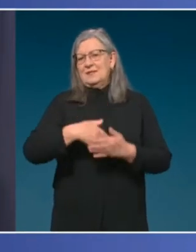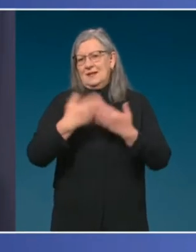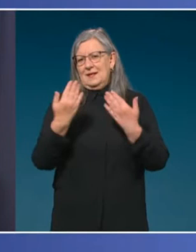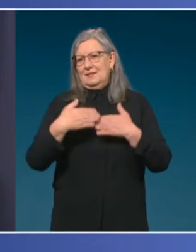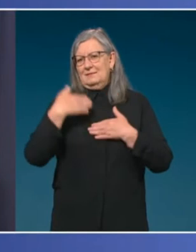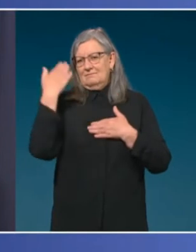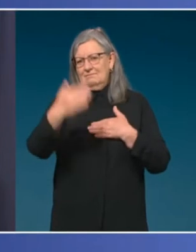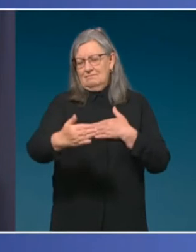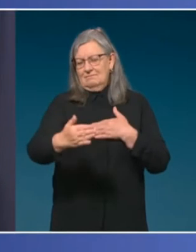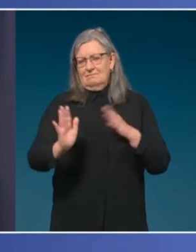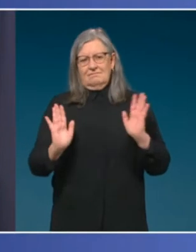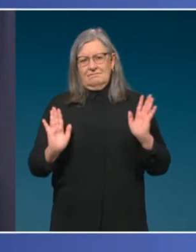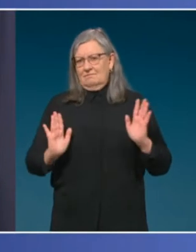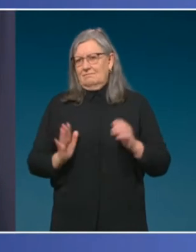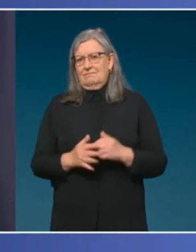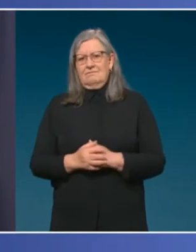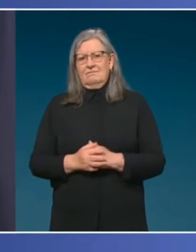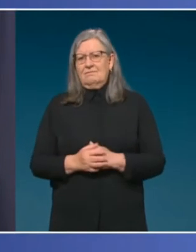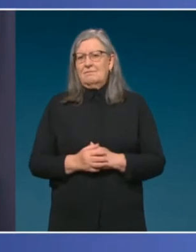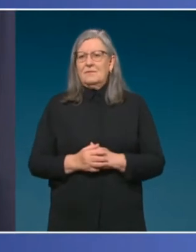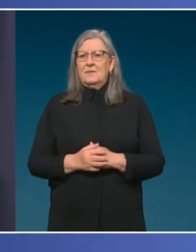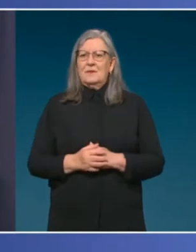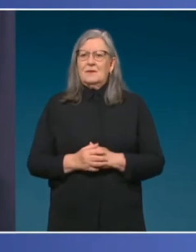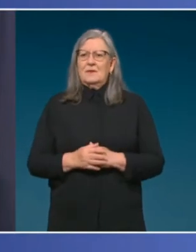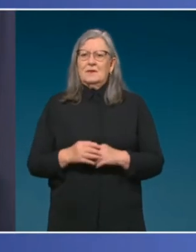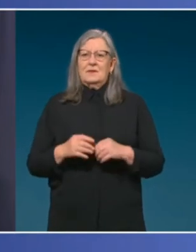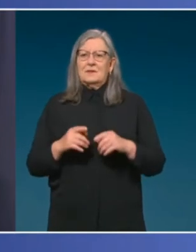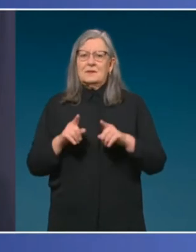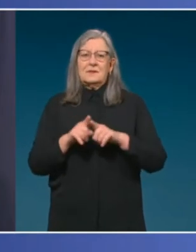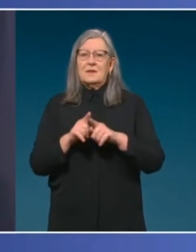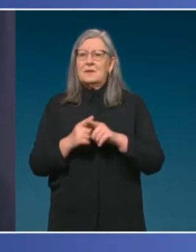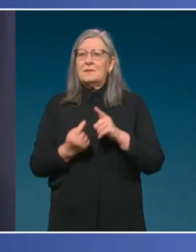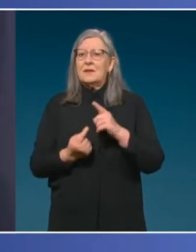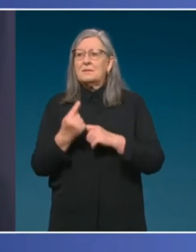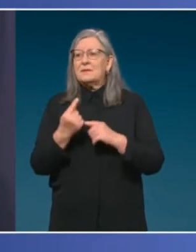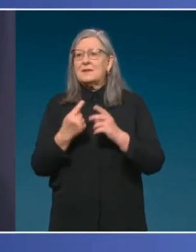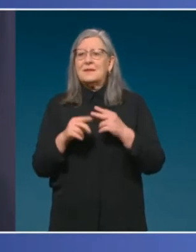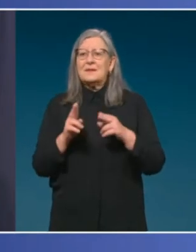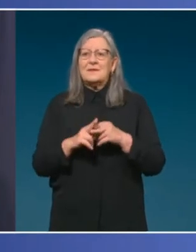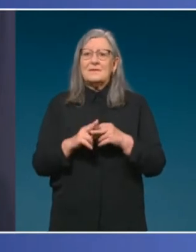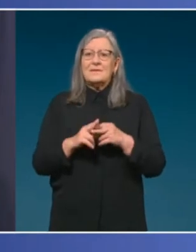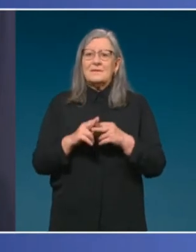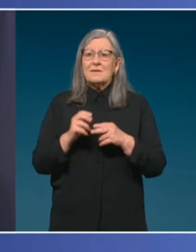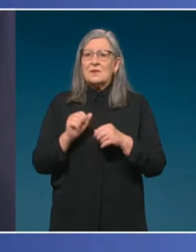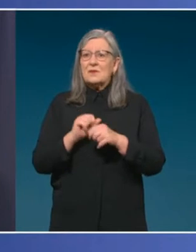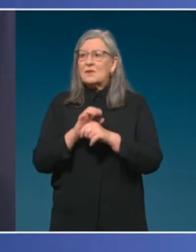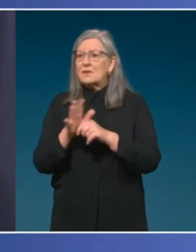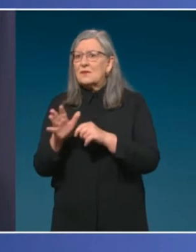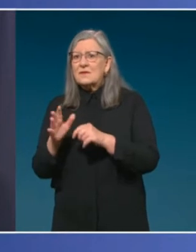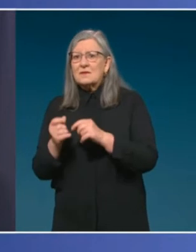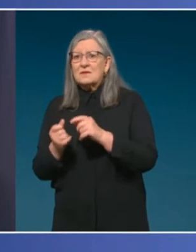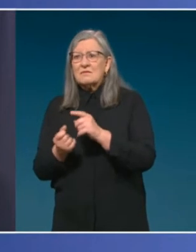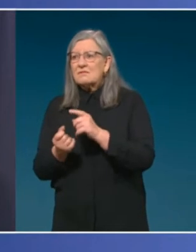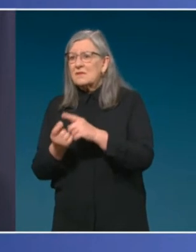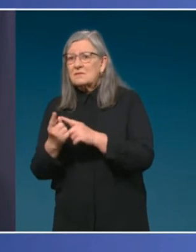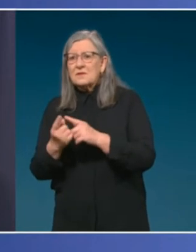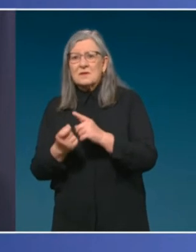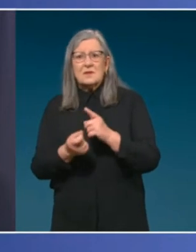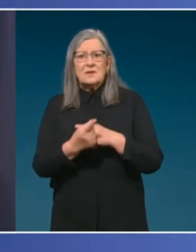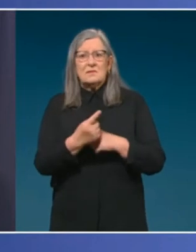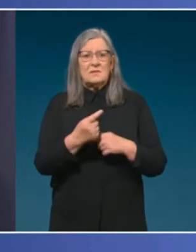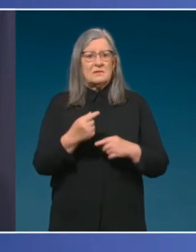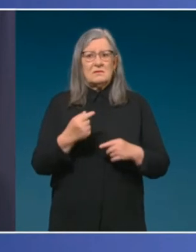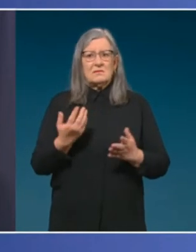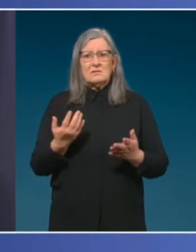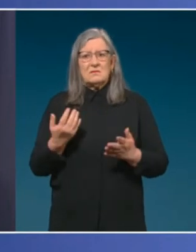December. But if, as has been the case elsewhere, additional support is needed for facilitated commercial flights, then we would be